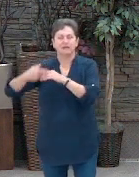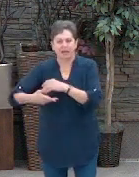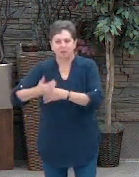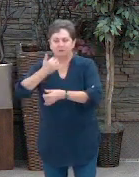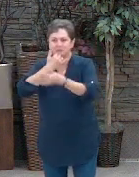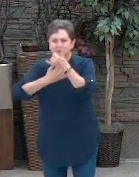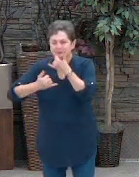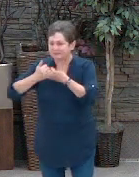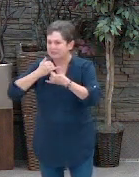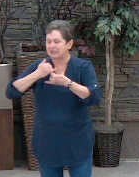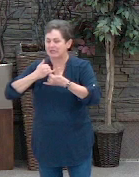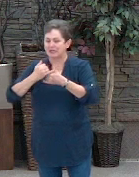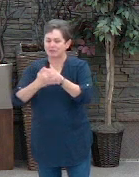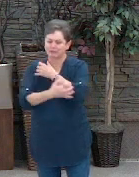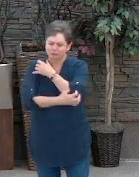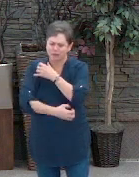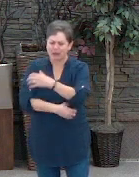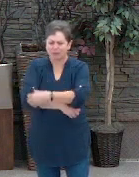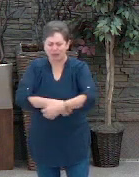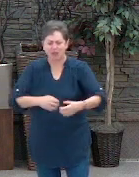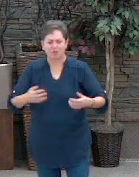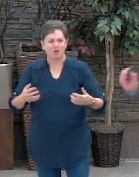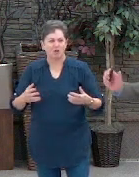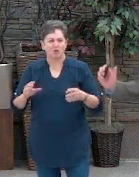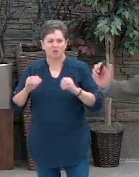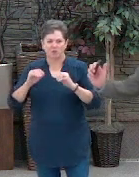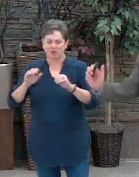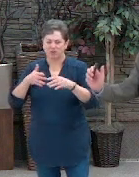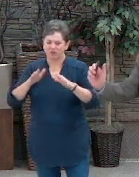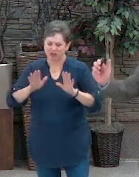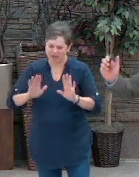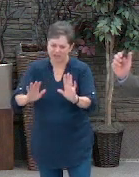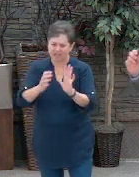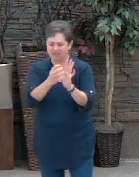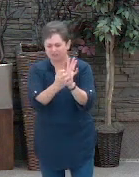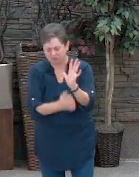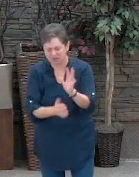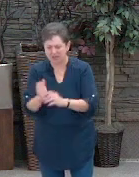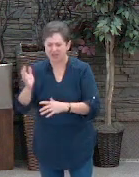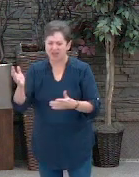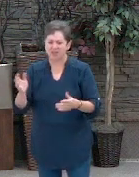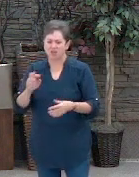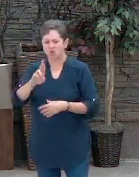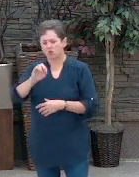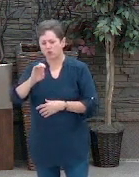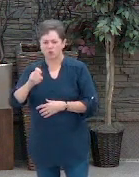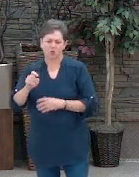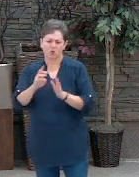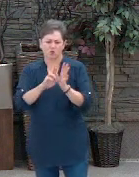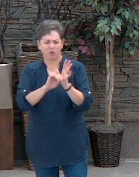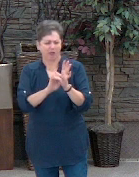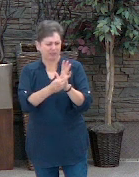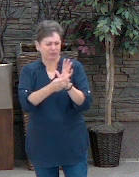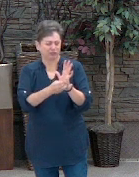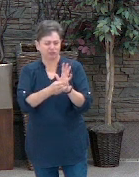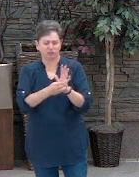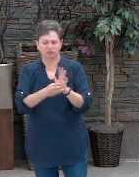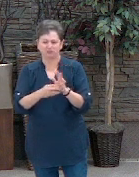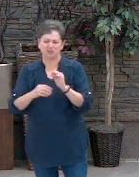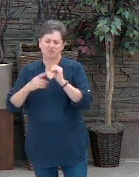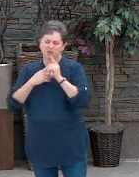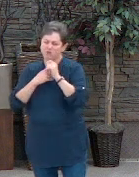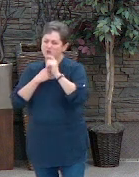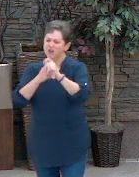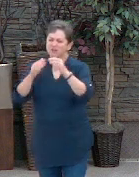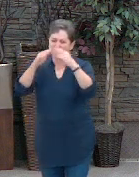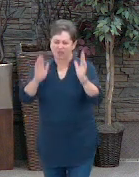we scrape our elbow, we put our hand down, and we've got a road rash, and we run to the